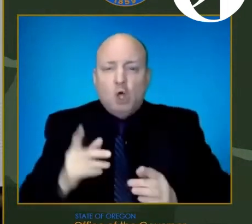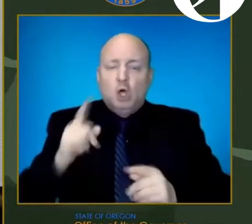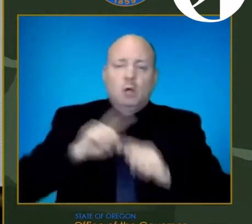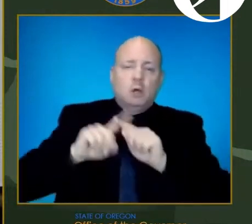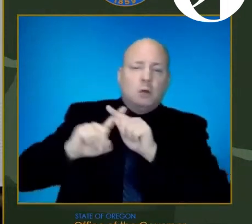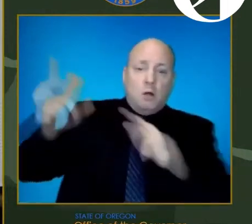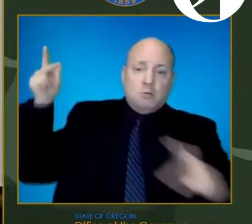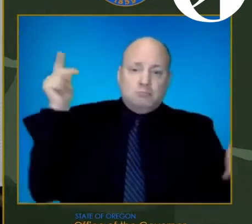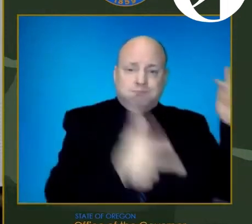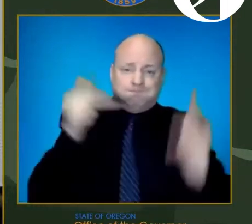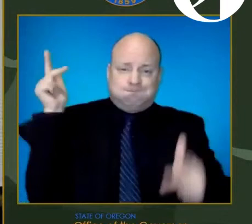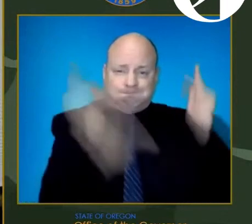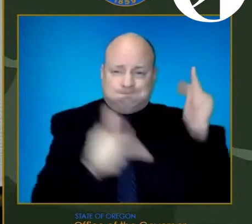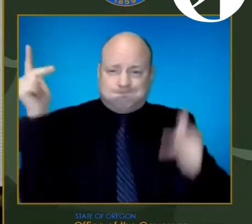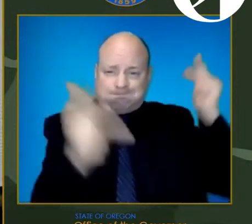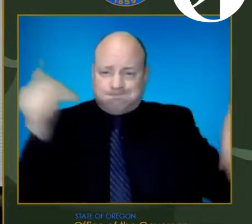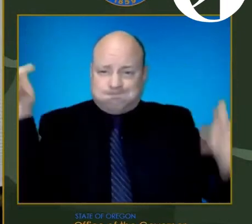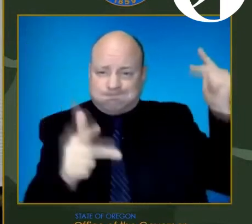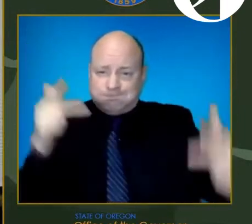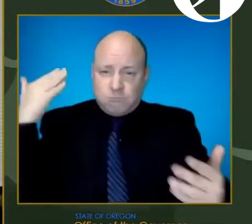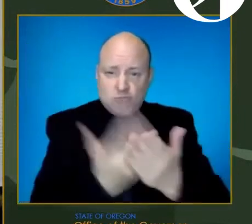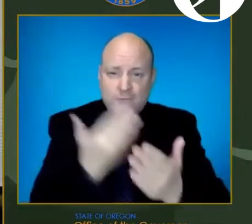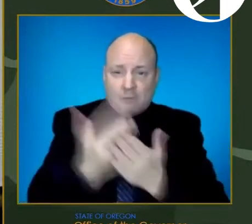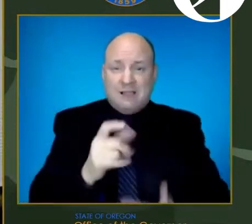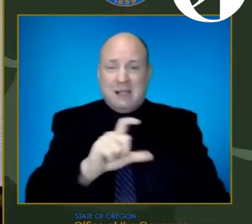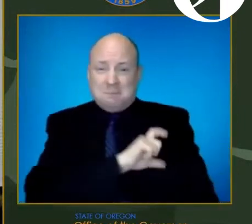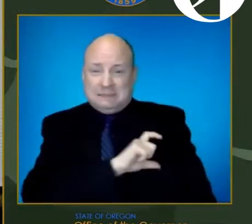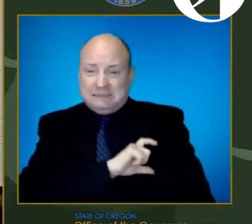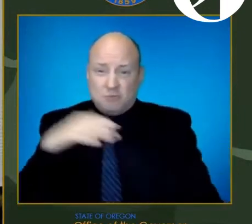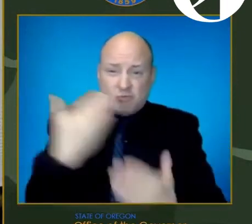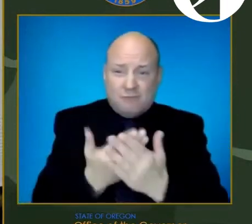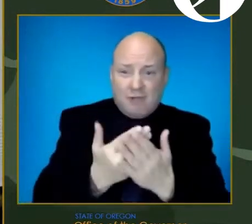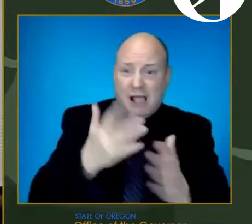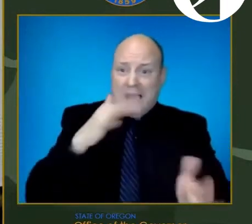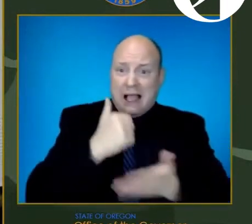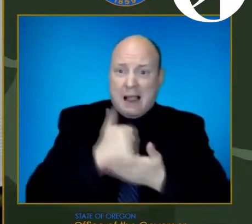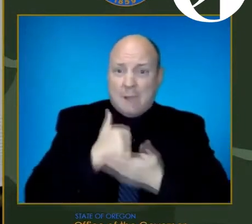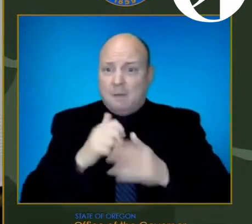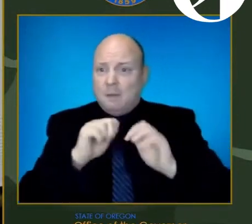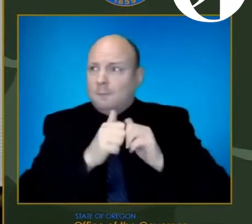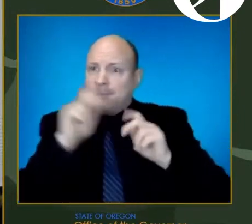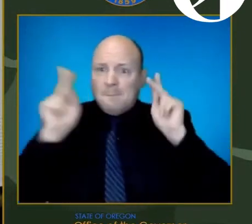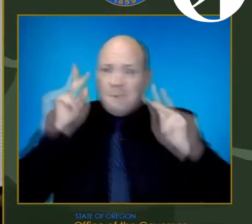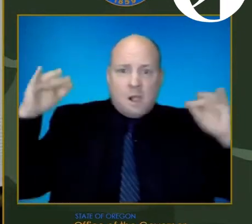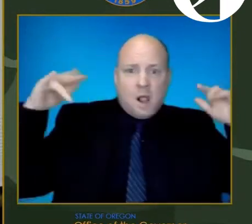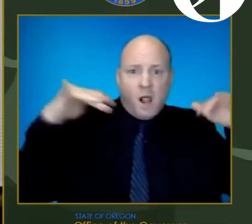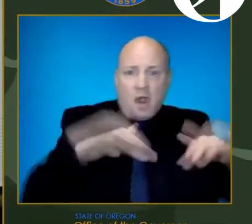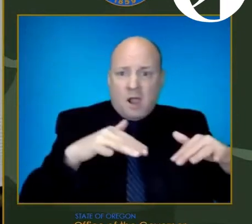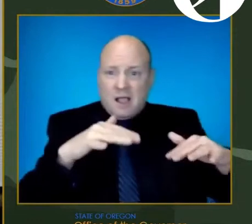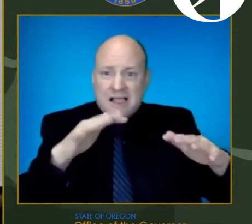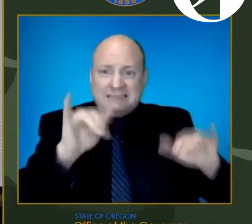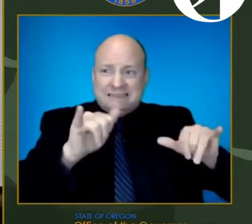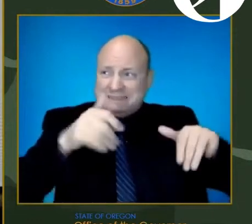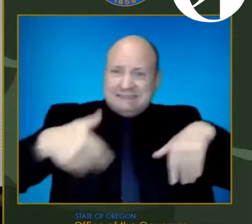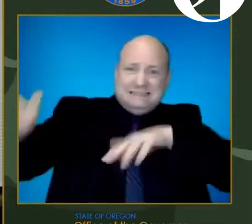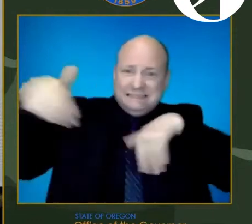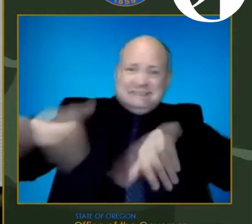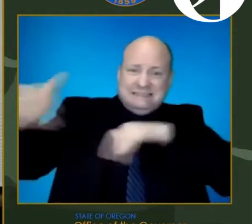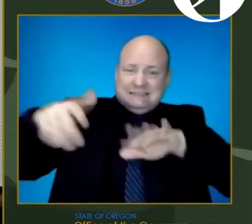as well as law enforcement, because evacuations had begun. It was